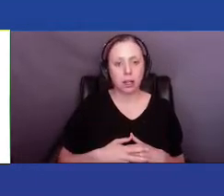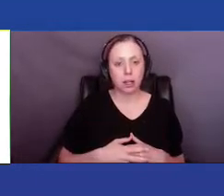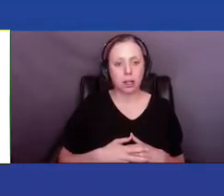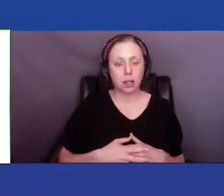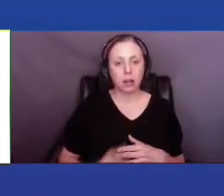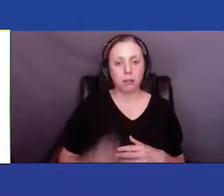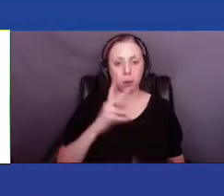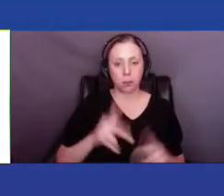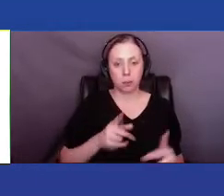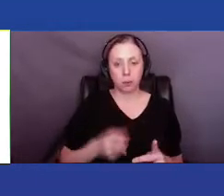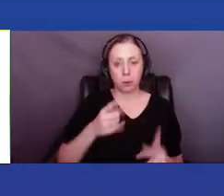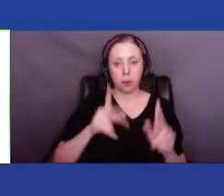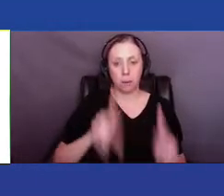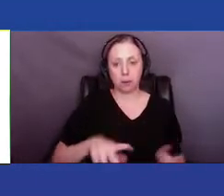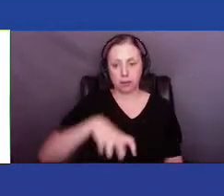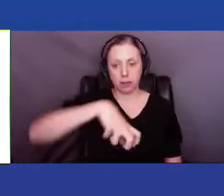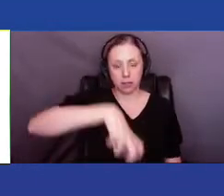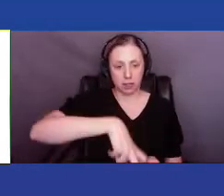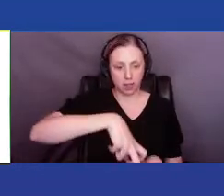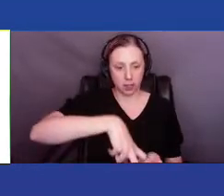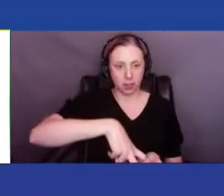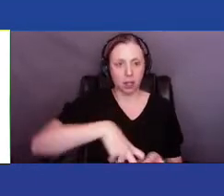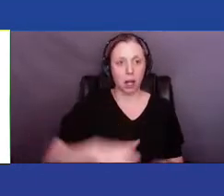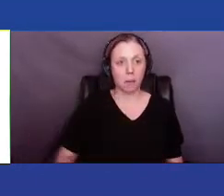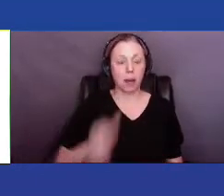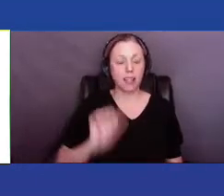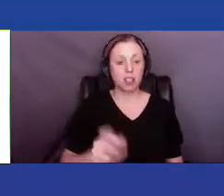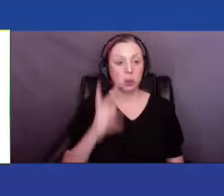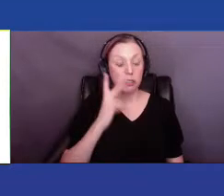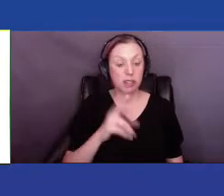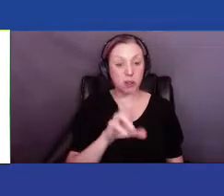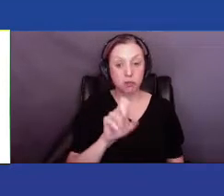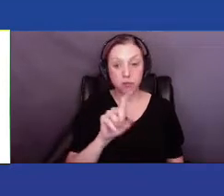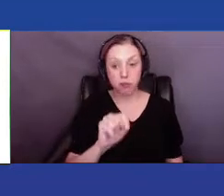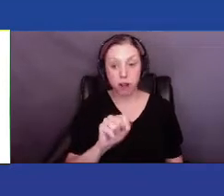Behind them are the rust legs of a large metal structure.